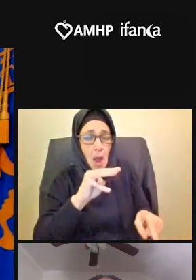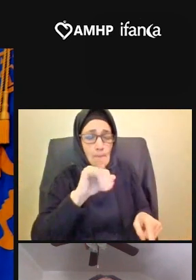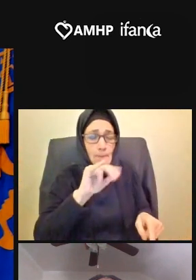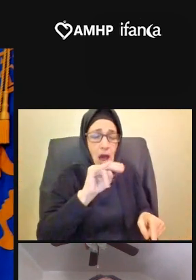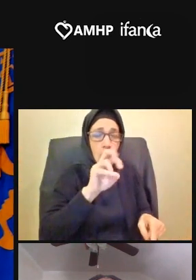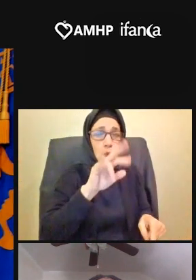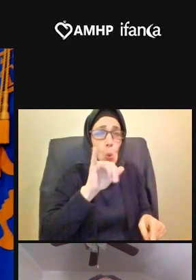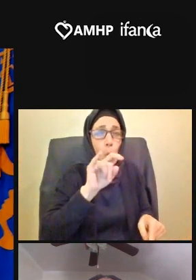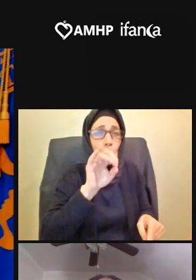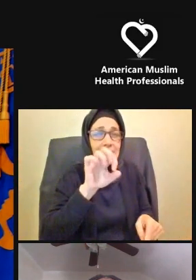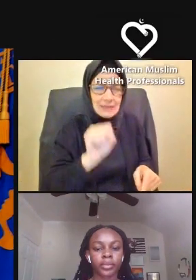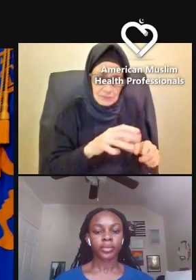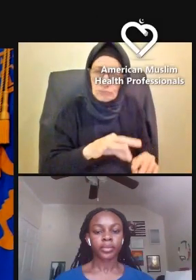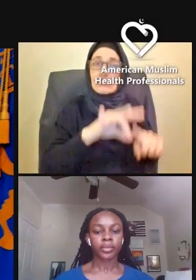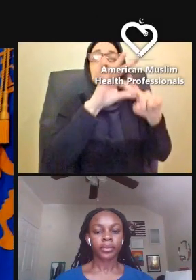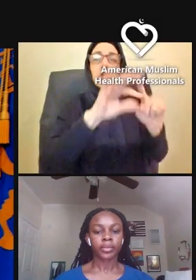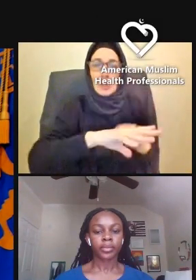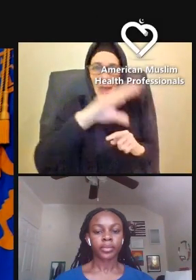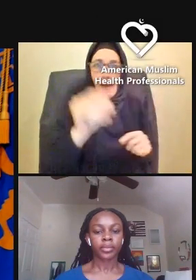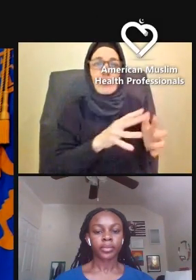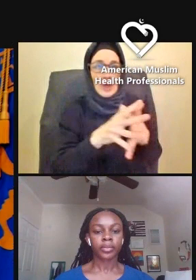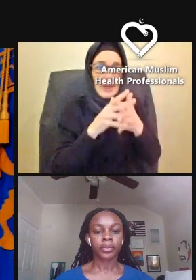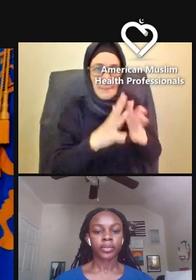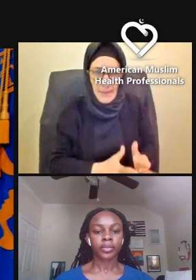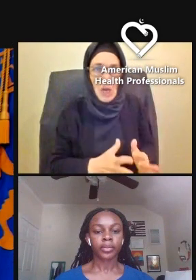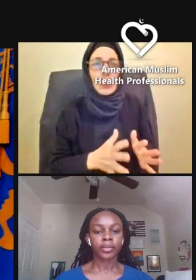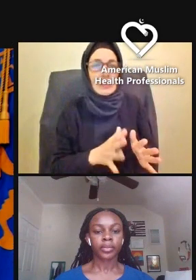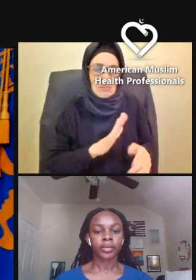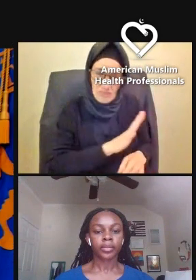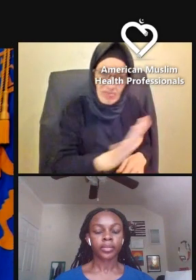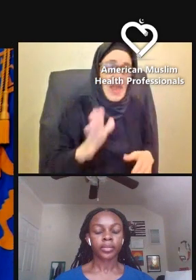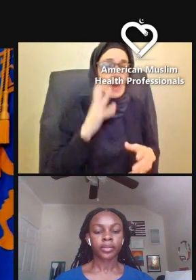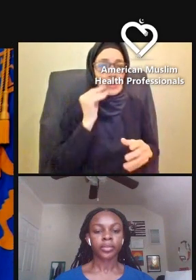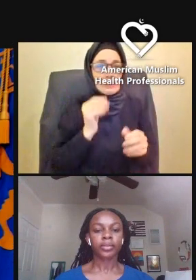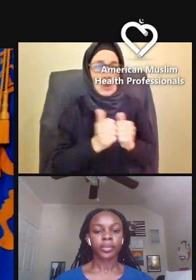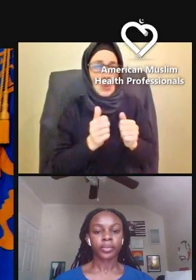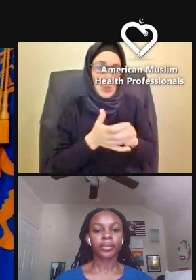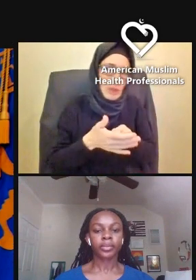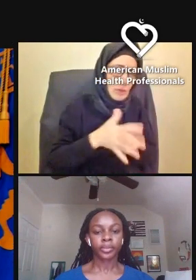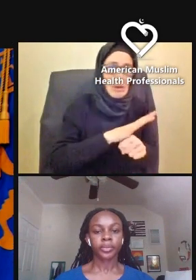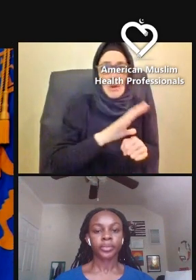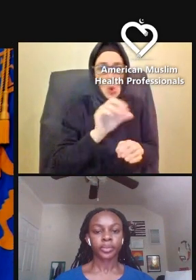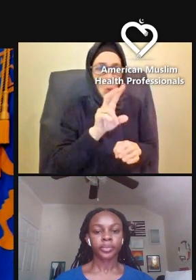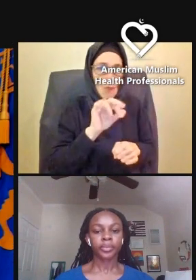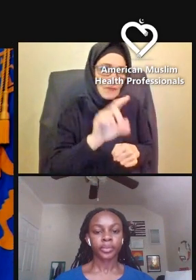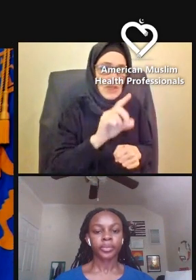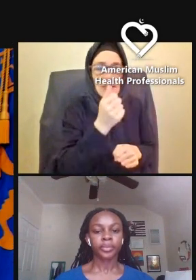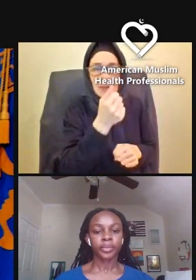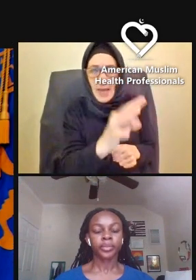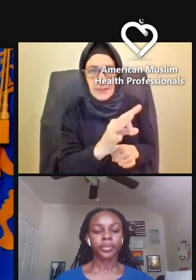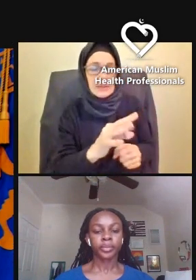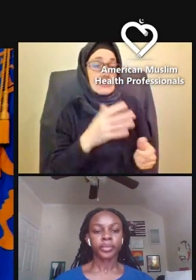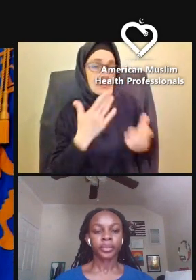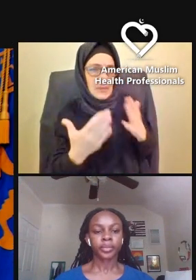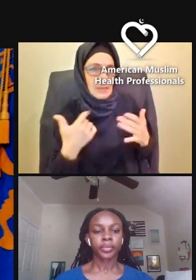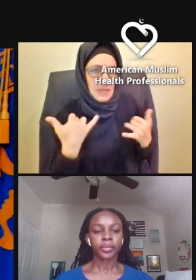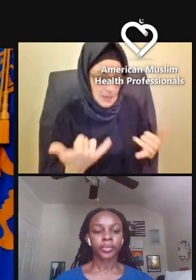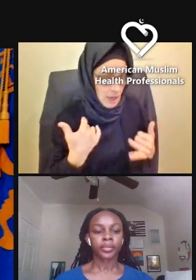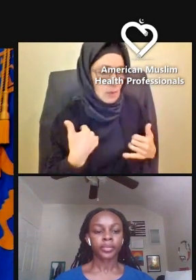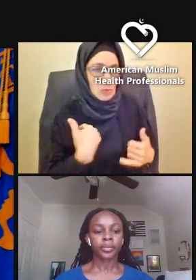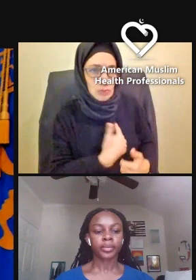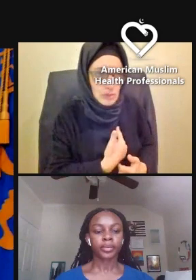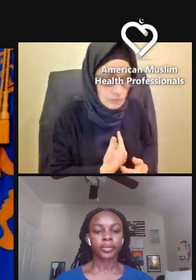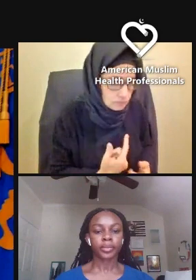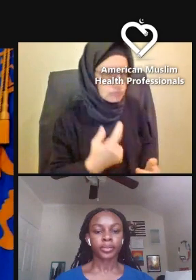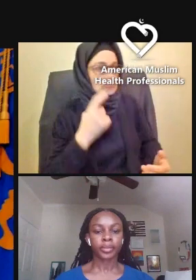have experienced with COVID-19 will give us the impetus to once and for all take seriously and address